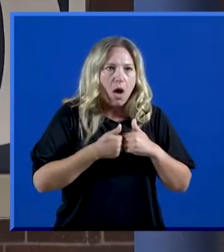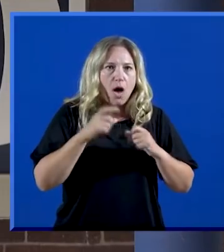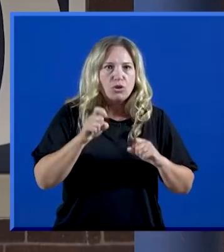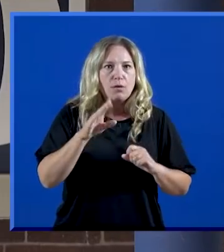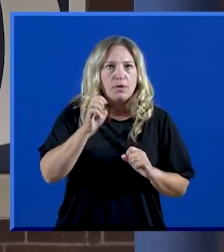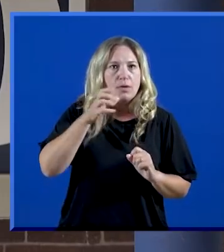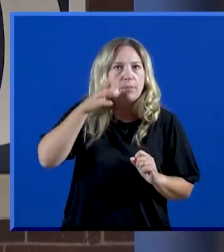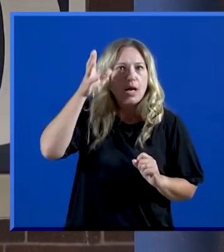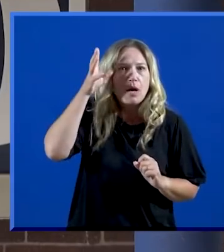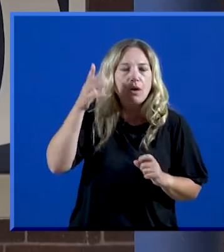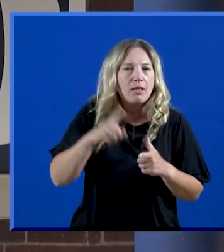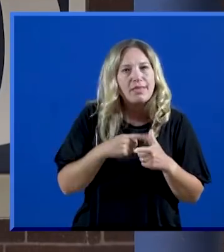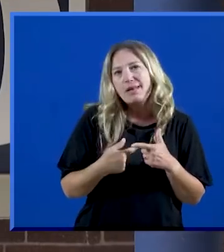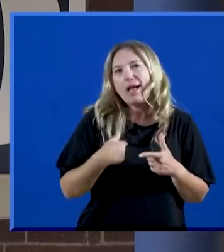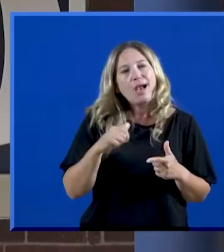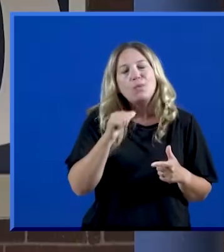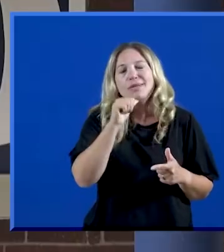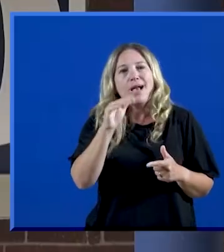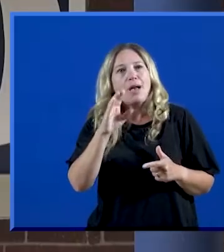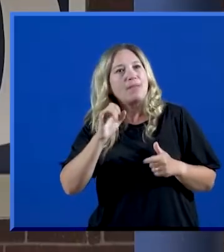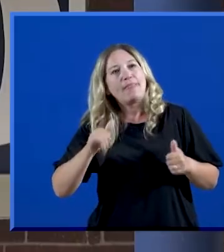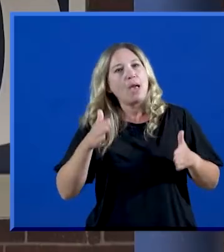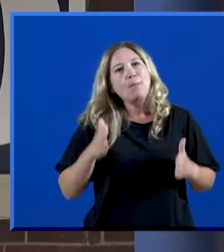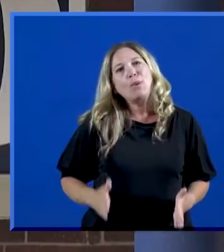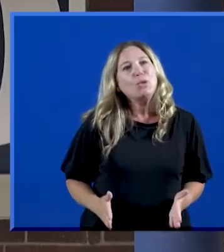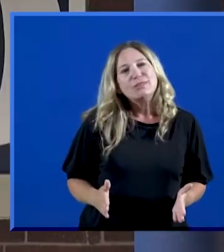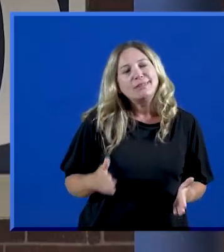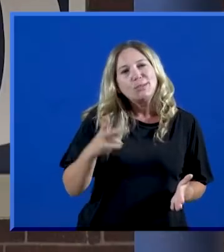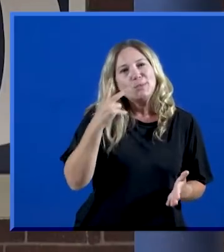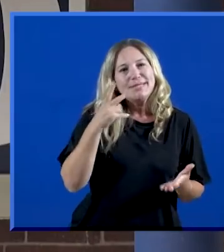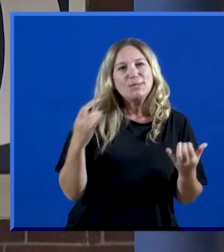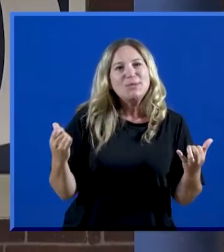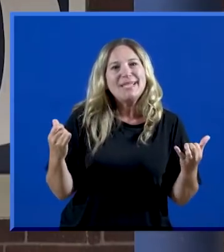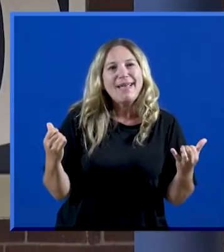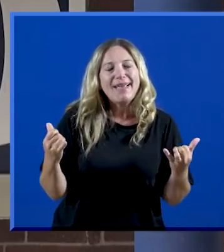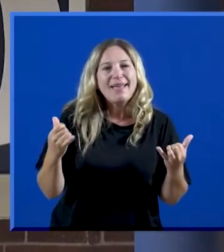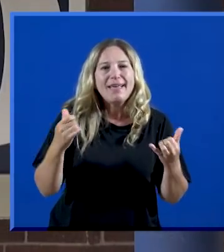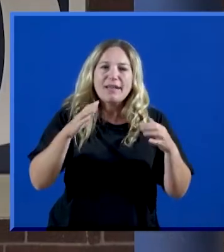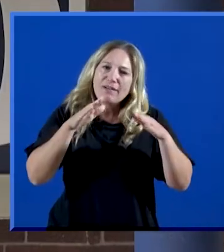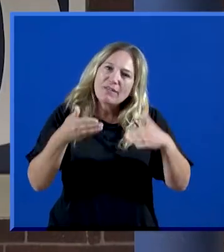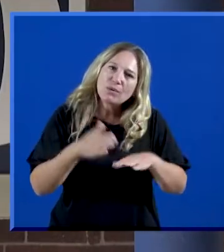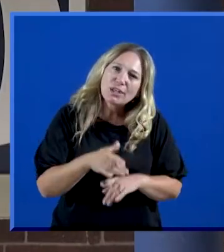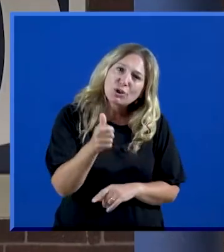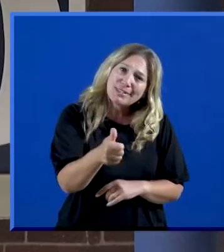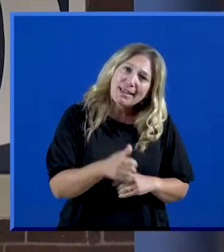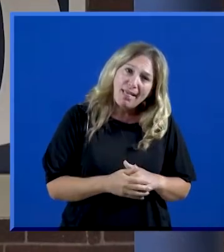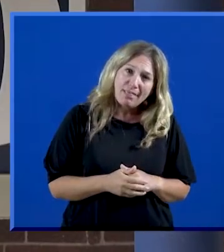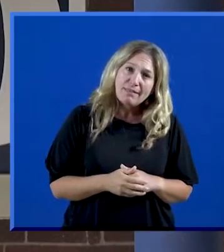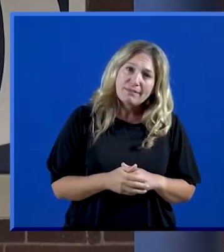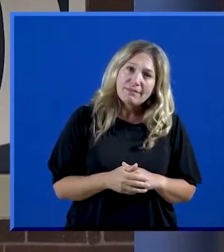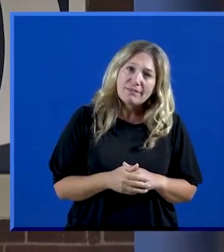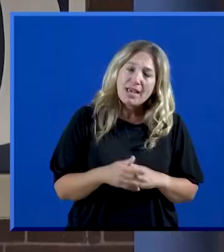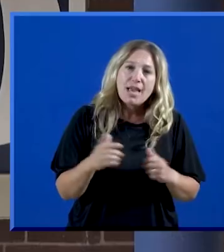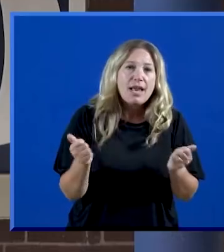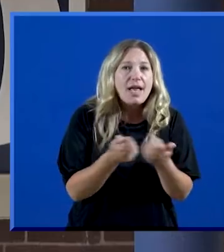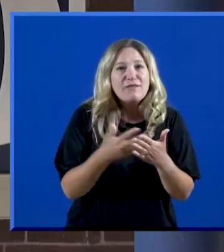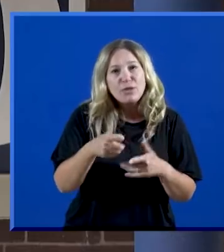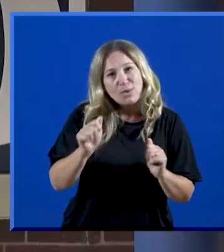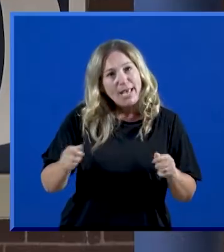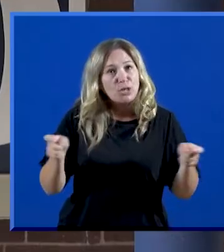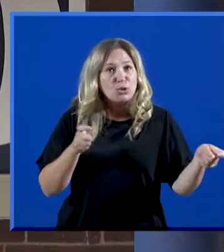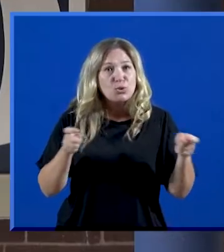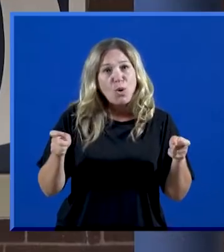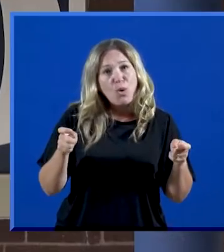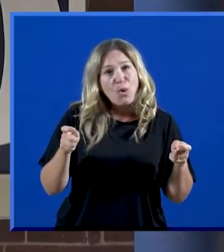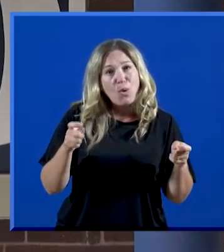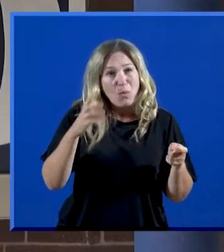should teach or how I should parent, I wouldn't be the person you see standing in front of you right now. Focus on yourself and all the things